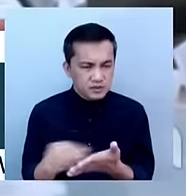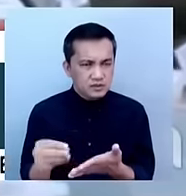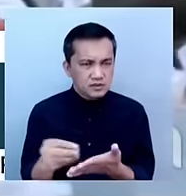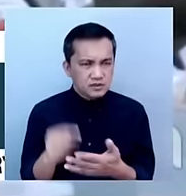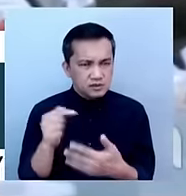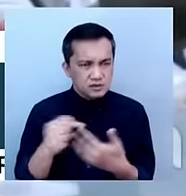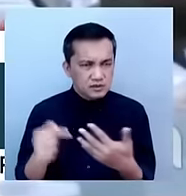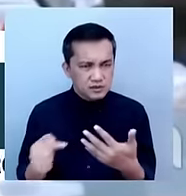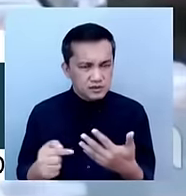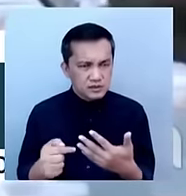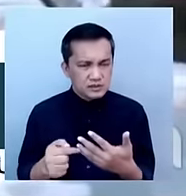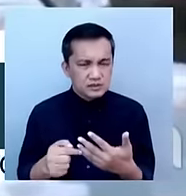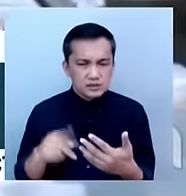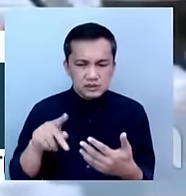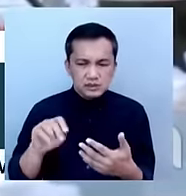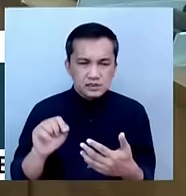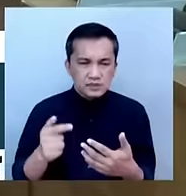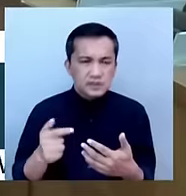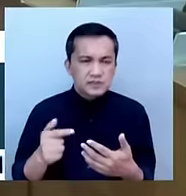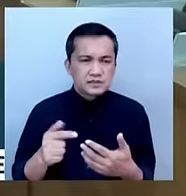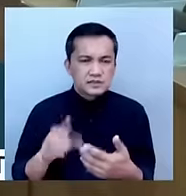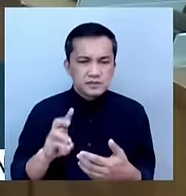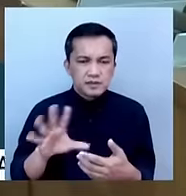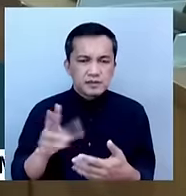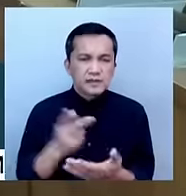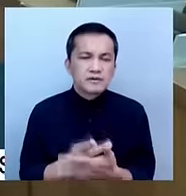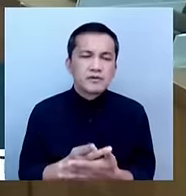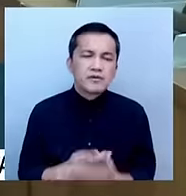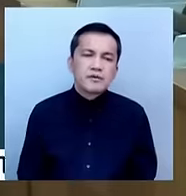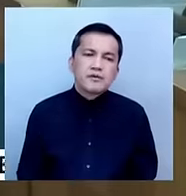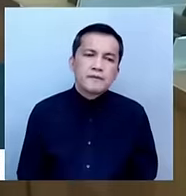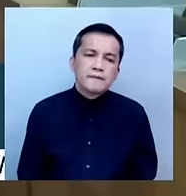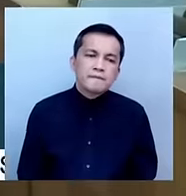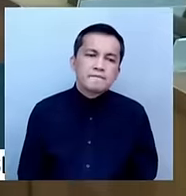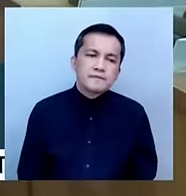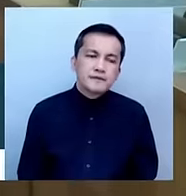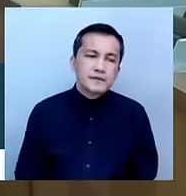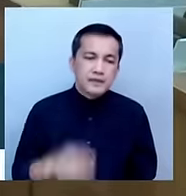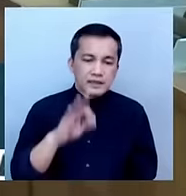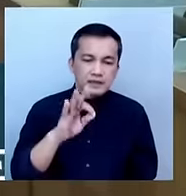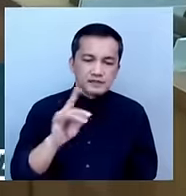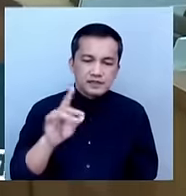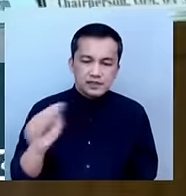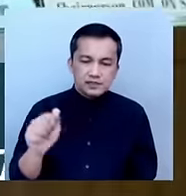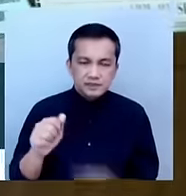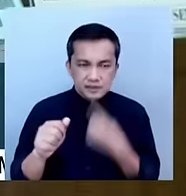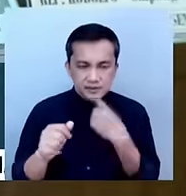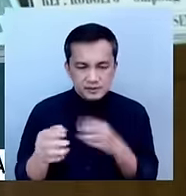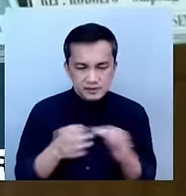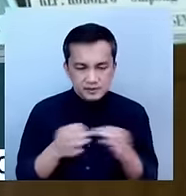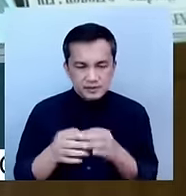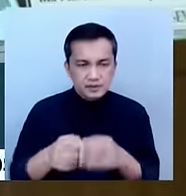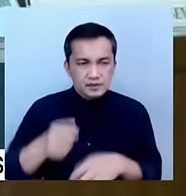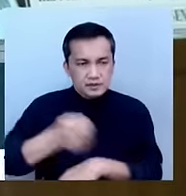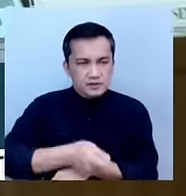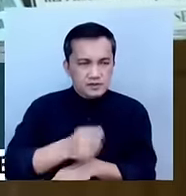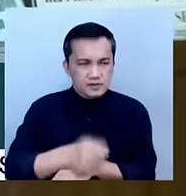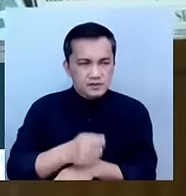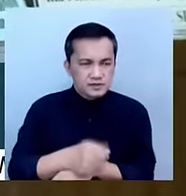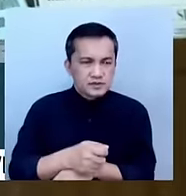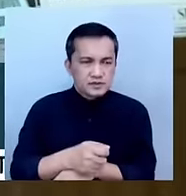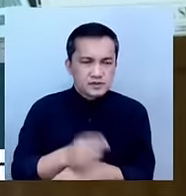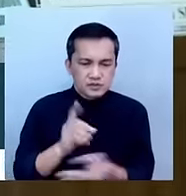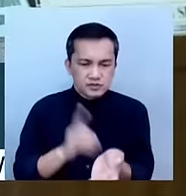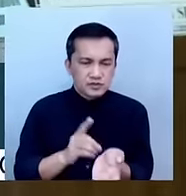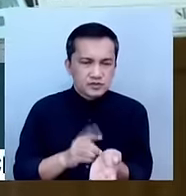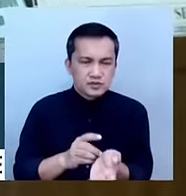and napeg ka na sa 65 pesos. The Food and Drug Administration meanwhile clarified during the hearing that doctor's prescription is